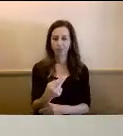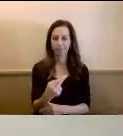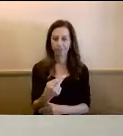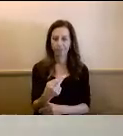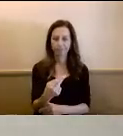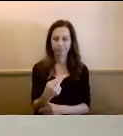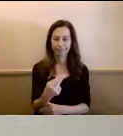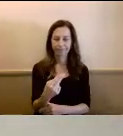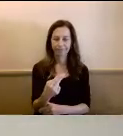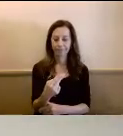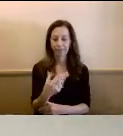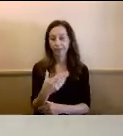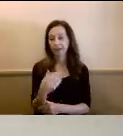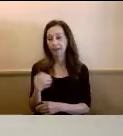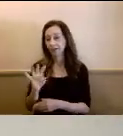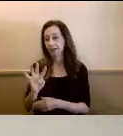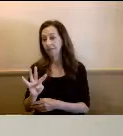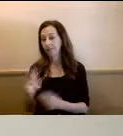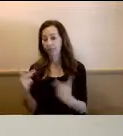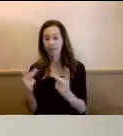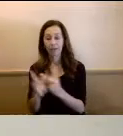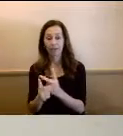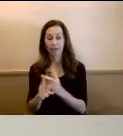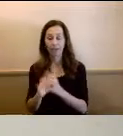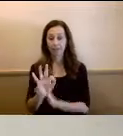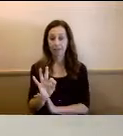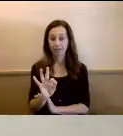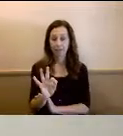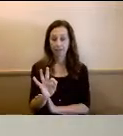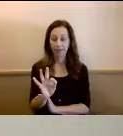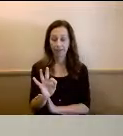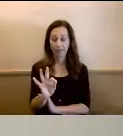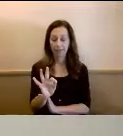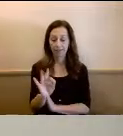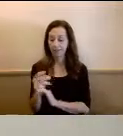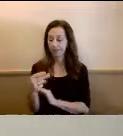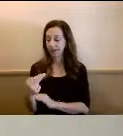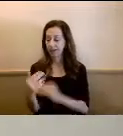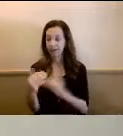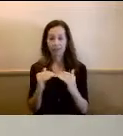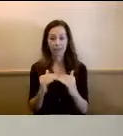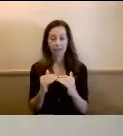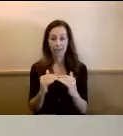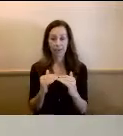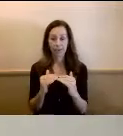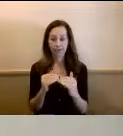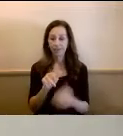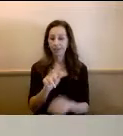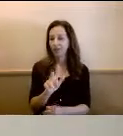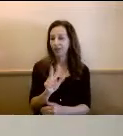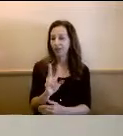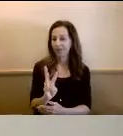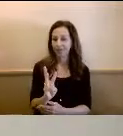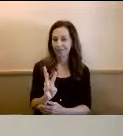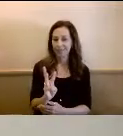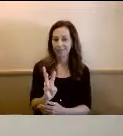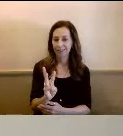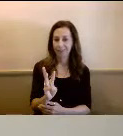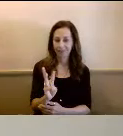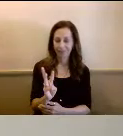h. And we've got 4 times 9. So h equals